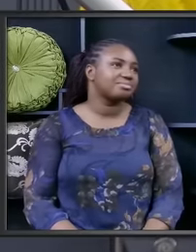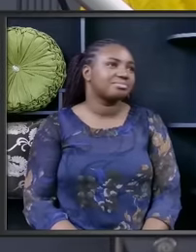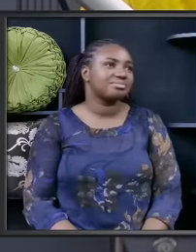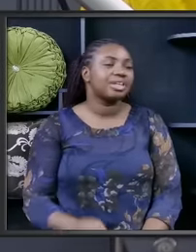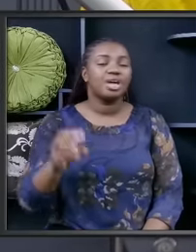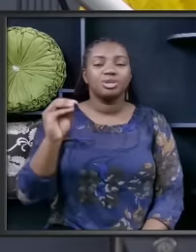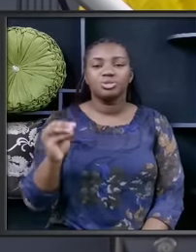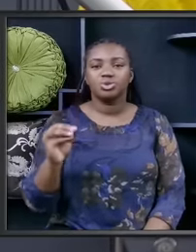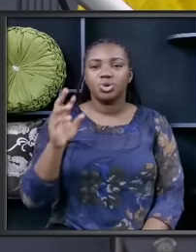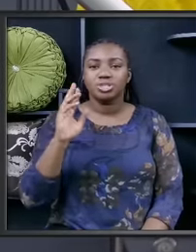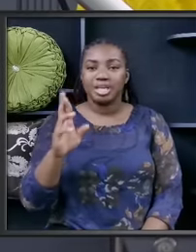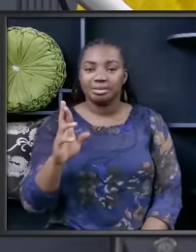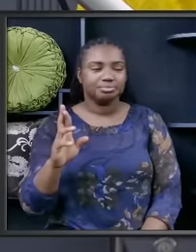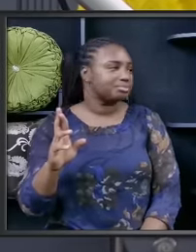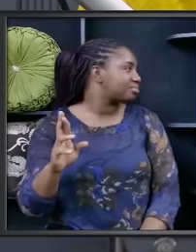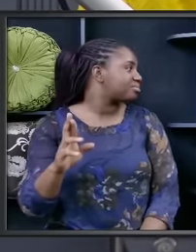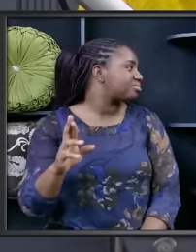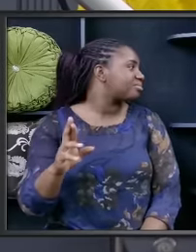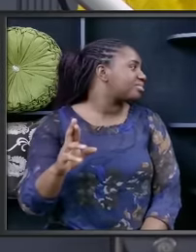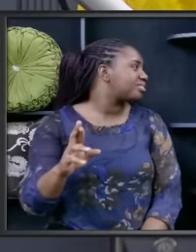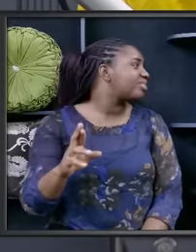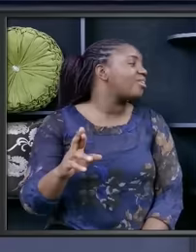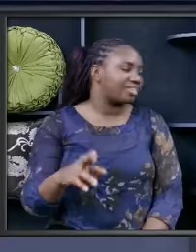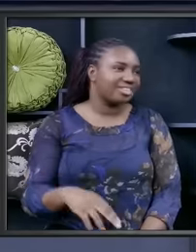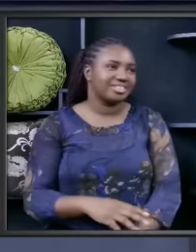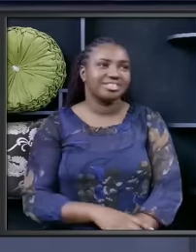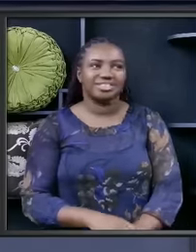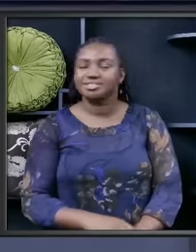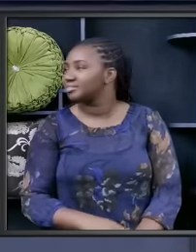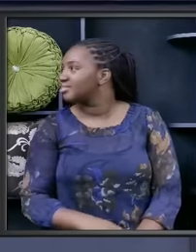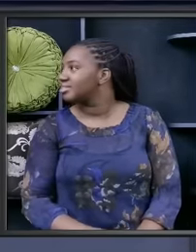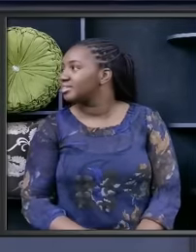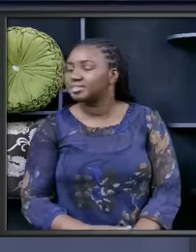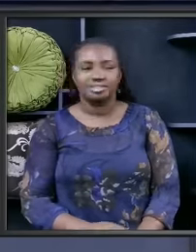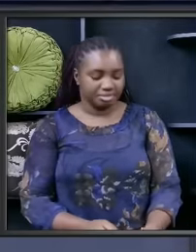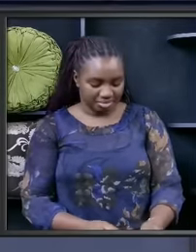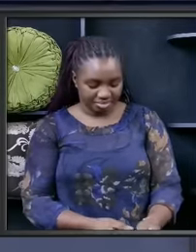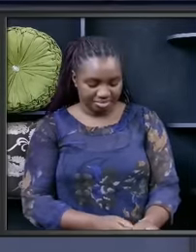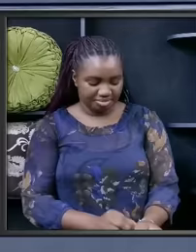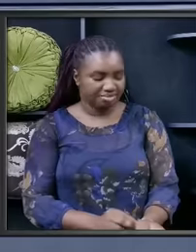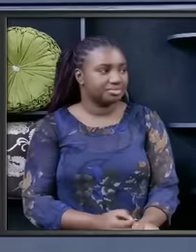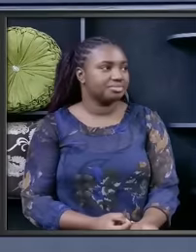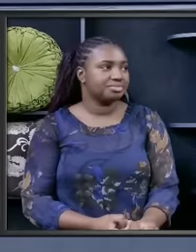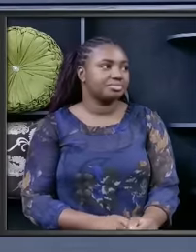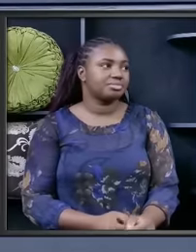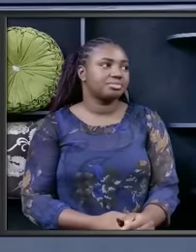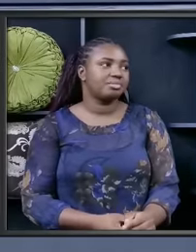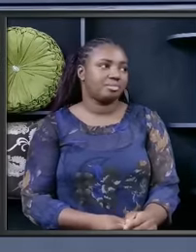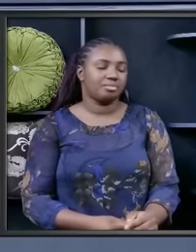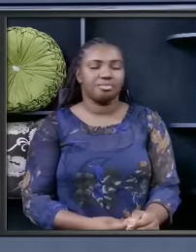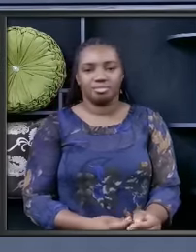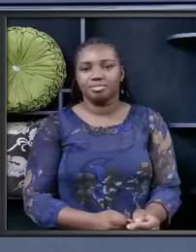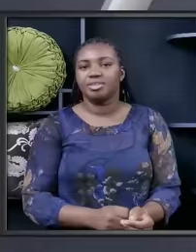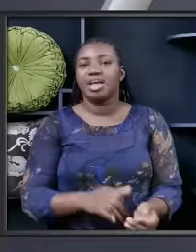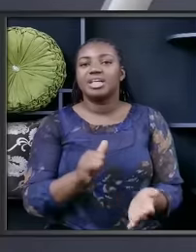So, sir, that was it, too. No, they look me. They cannot look you. Oh, yeah. Oh, yeah,